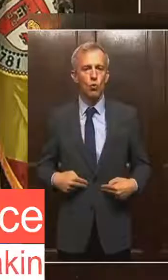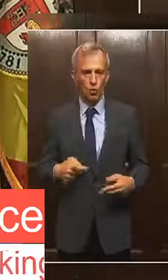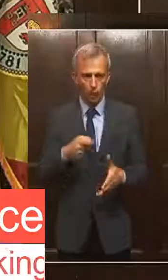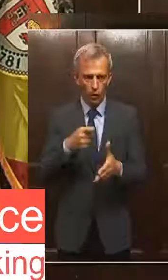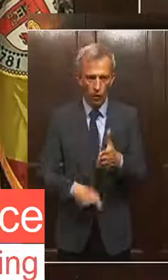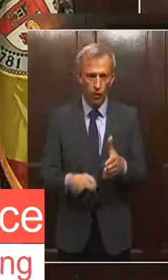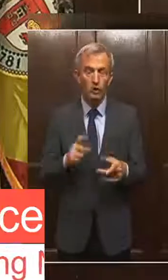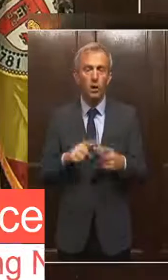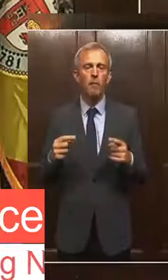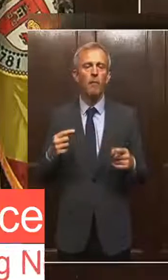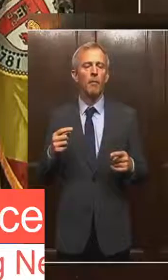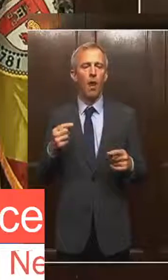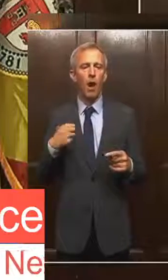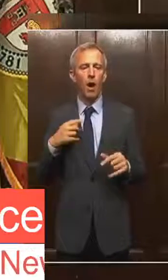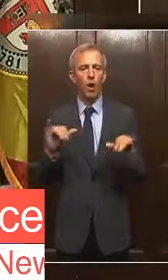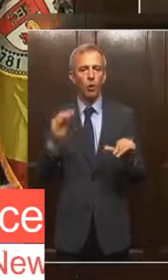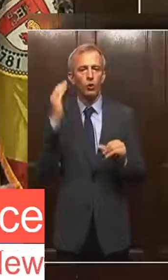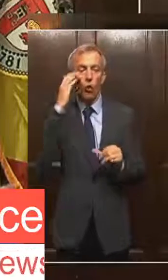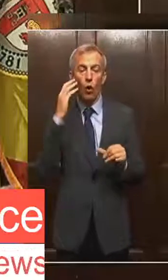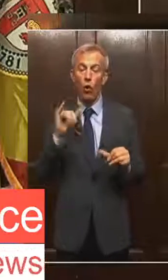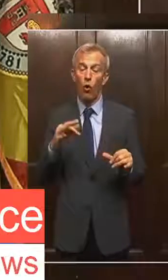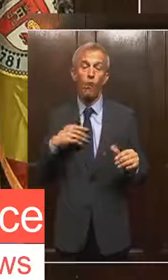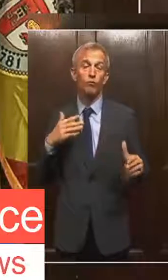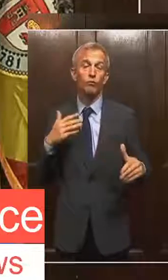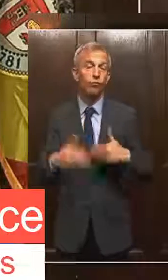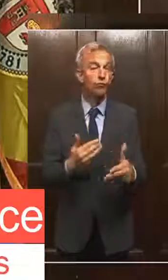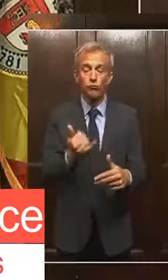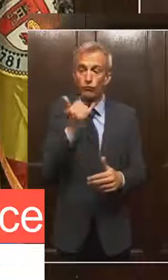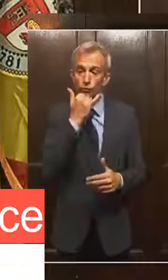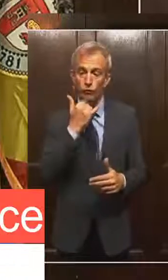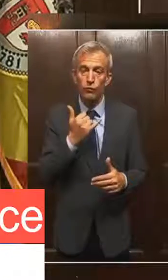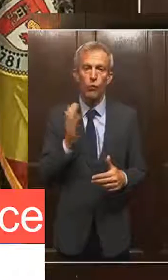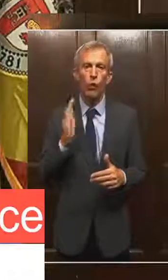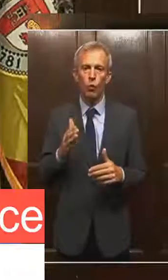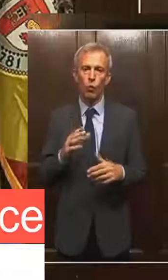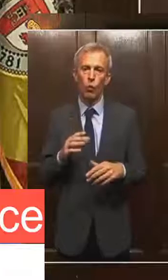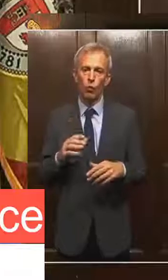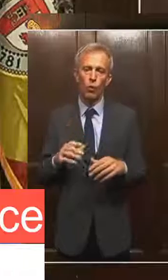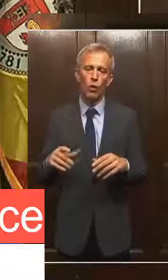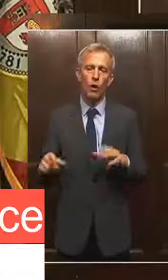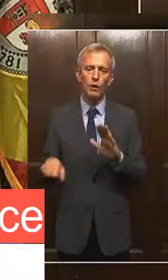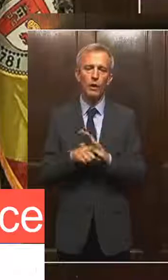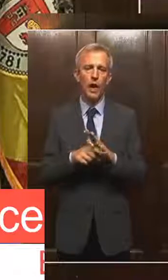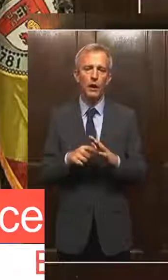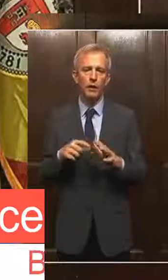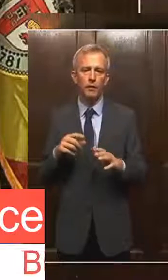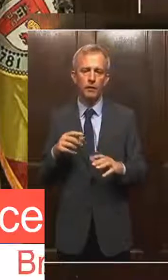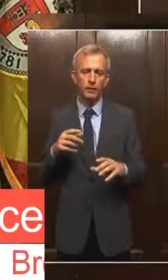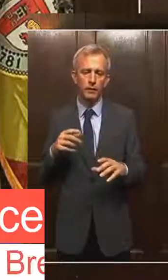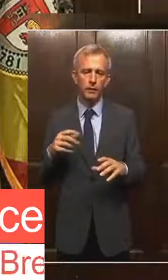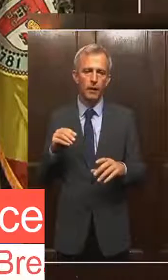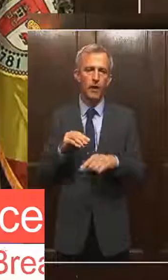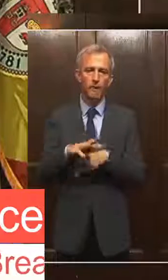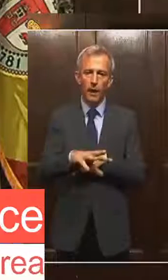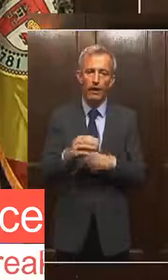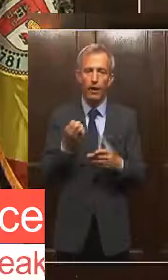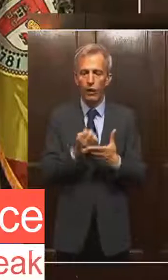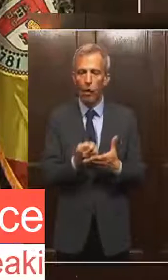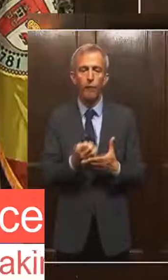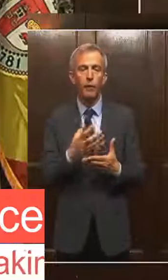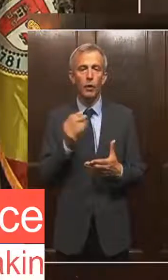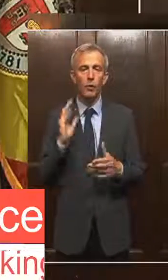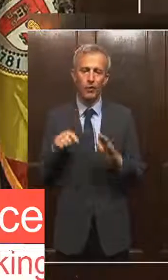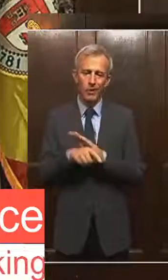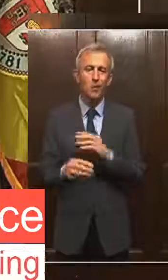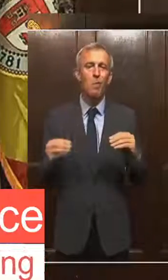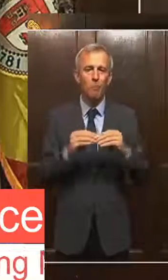steps the wrong way forward will be bad for our health and for our economy. It will kill more people and will shut everything